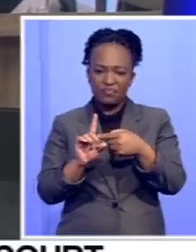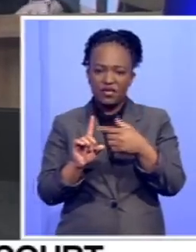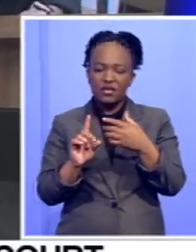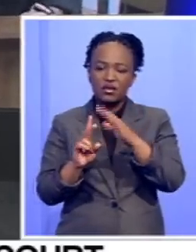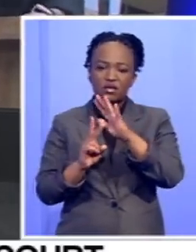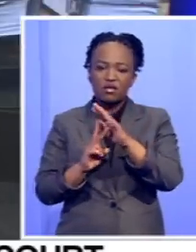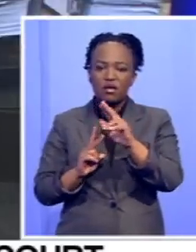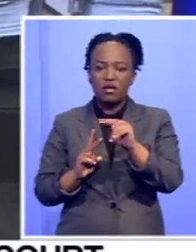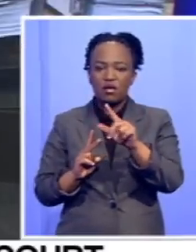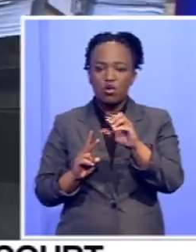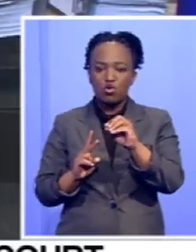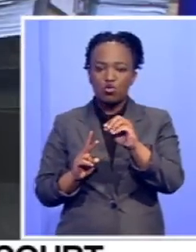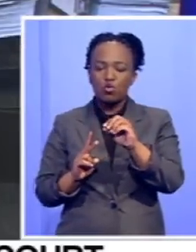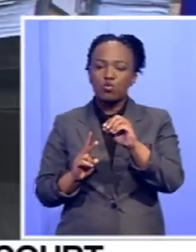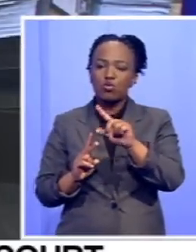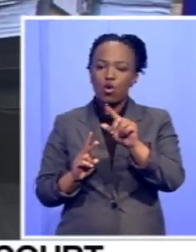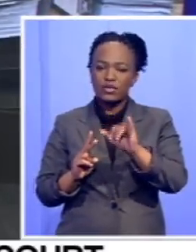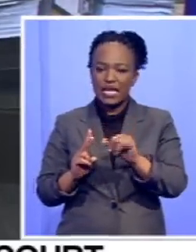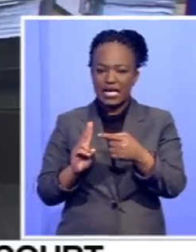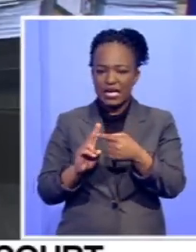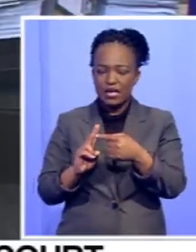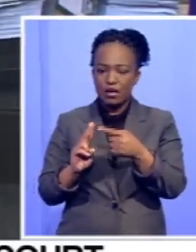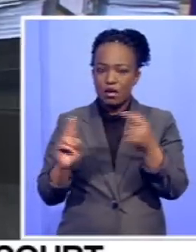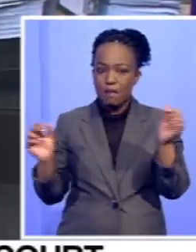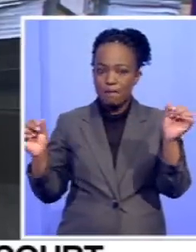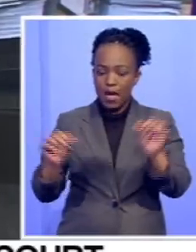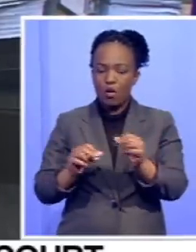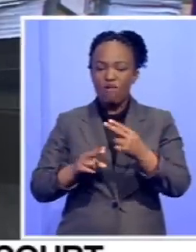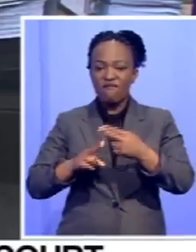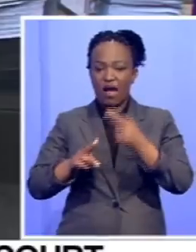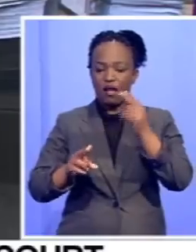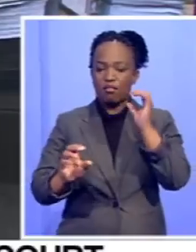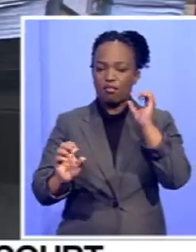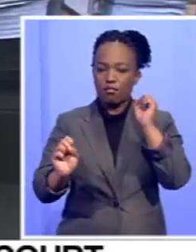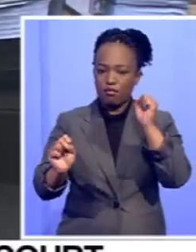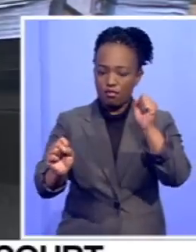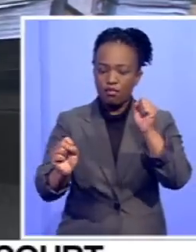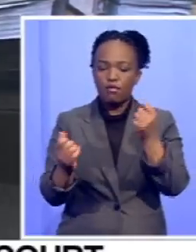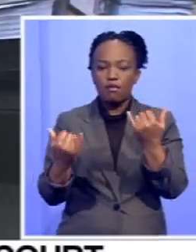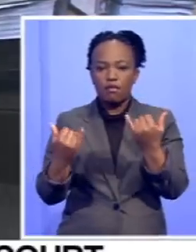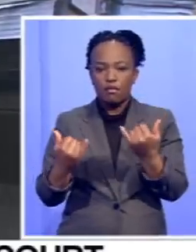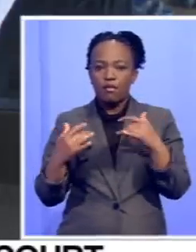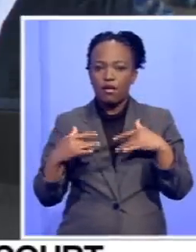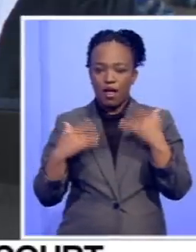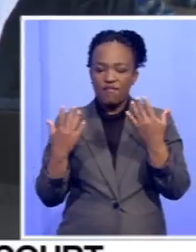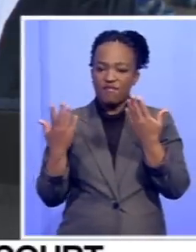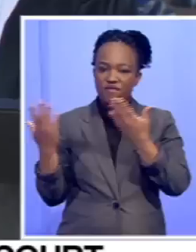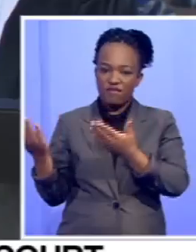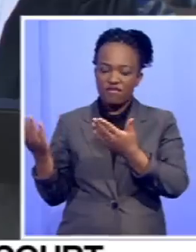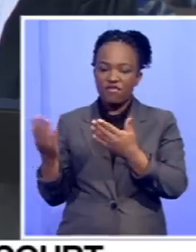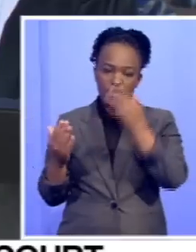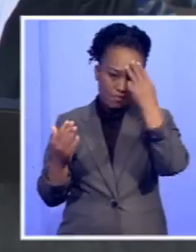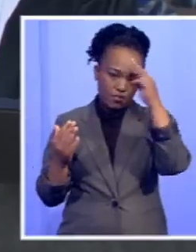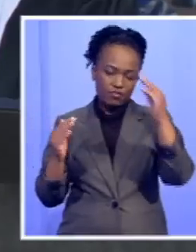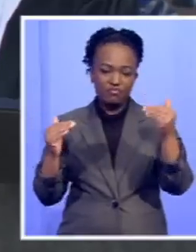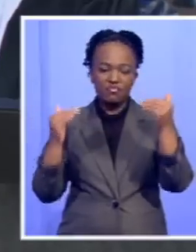Mbuyiseni Ndlozi. We'll take you back there when final summations are being made. But let's take you now live to the Pretoria High